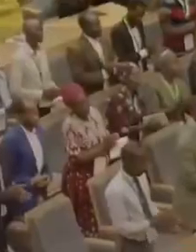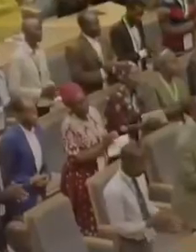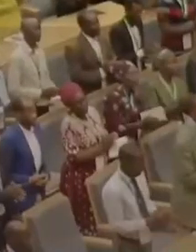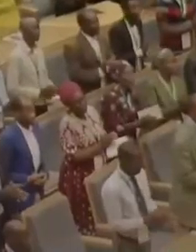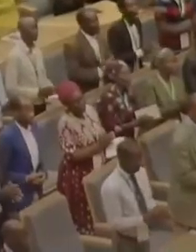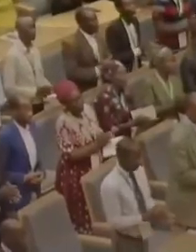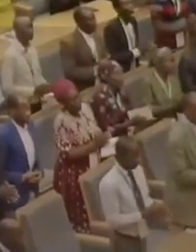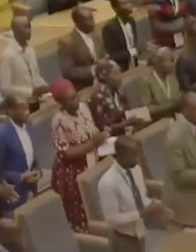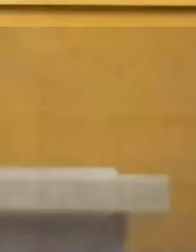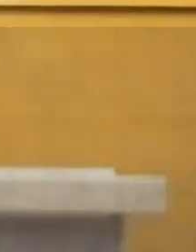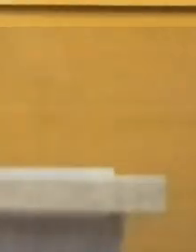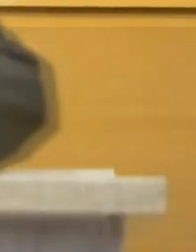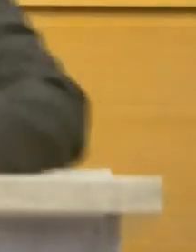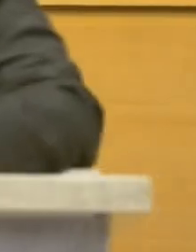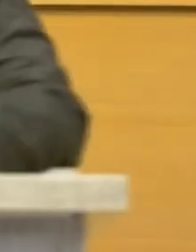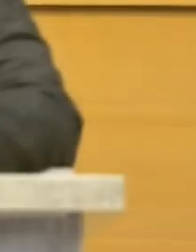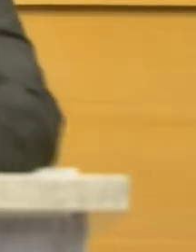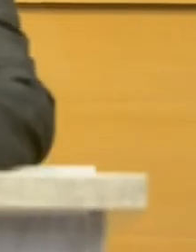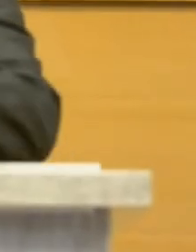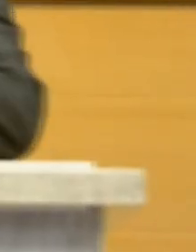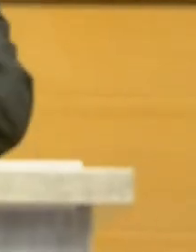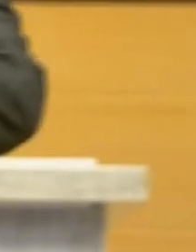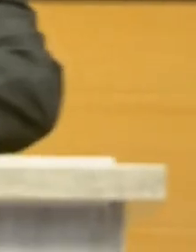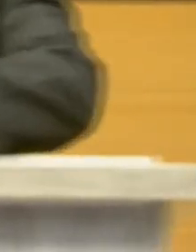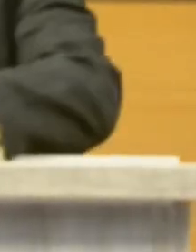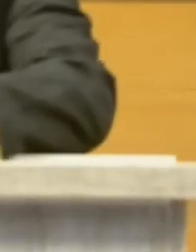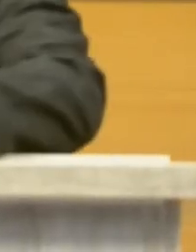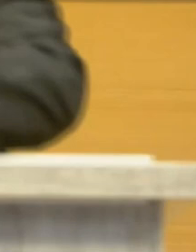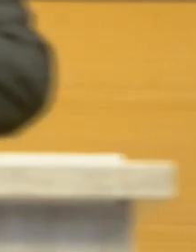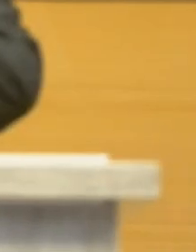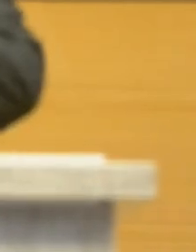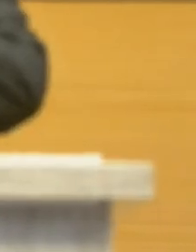sir. Thank you, Bishop. Praise the Lord.